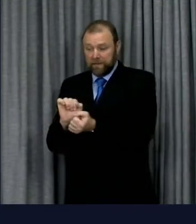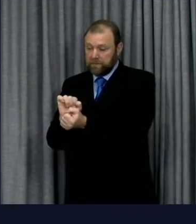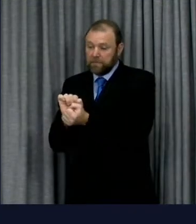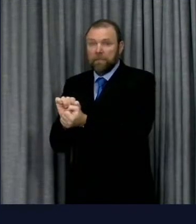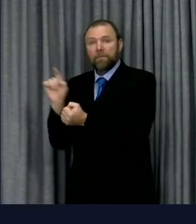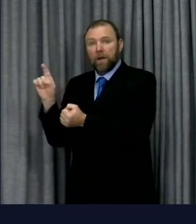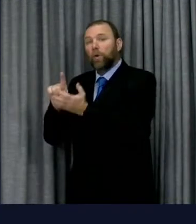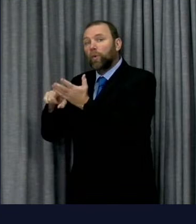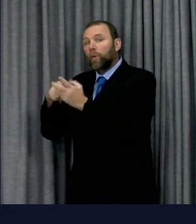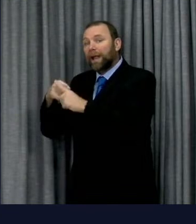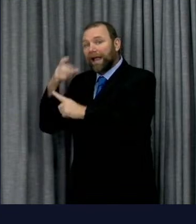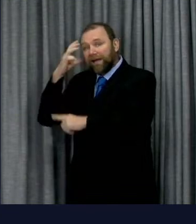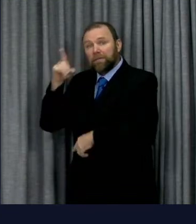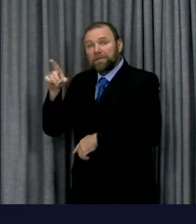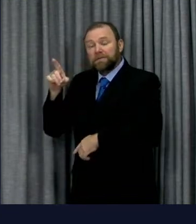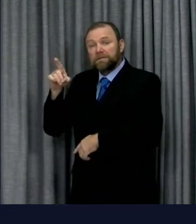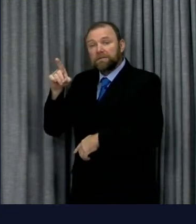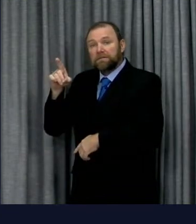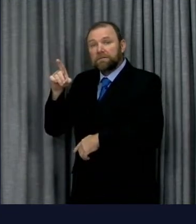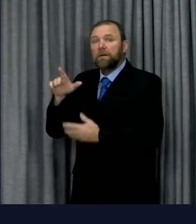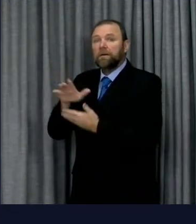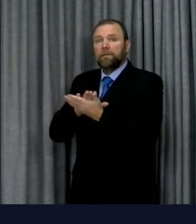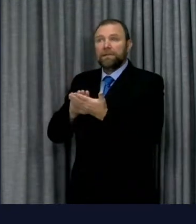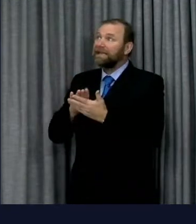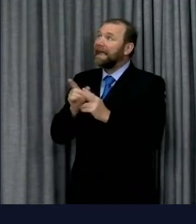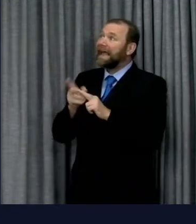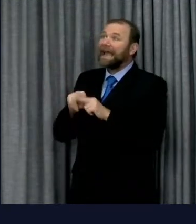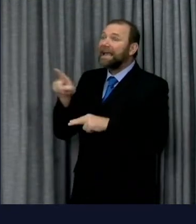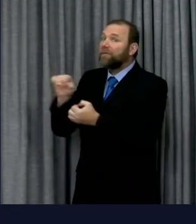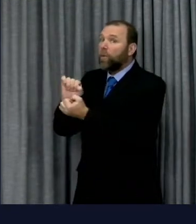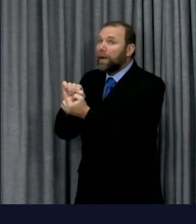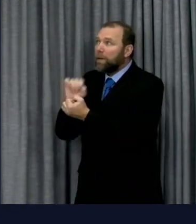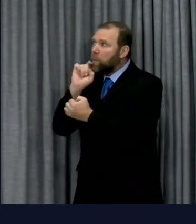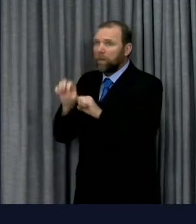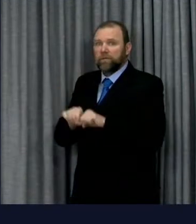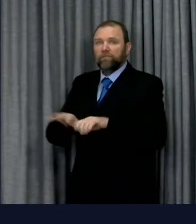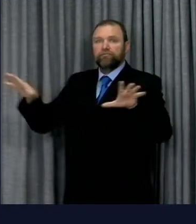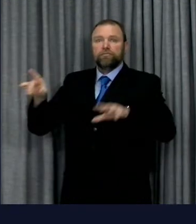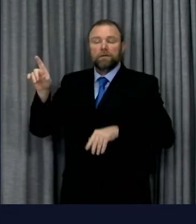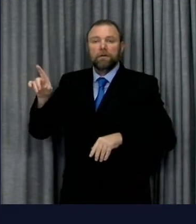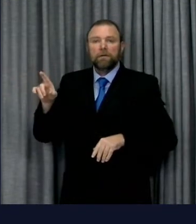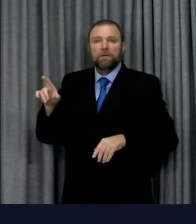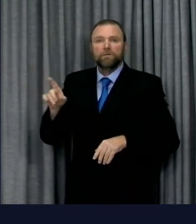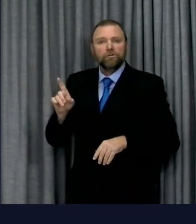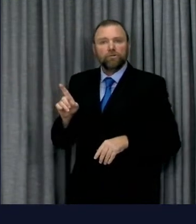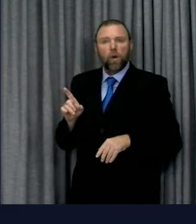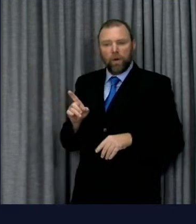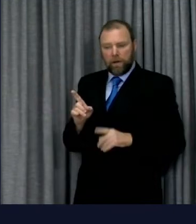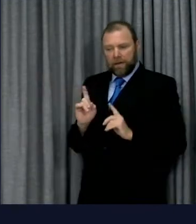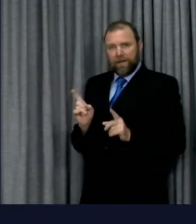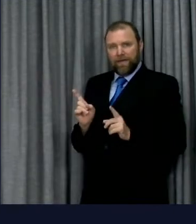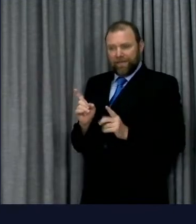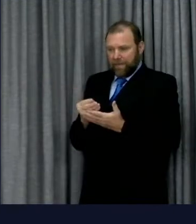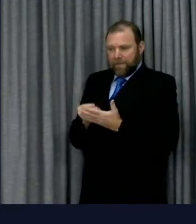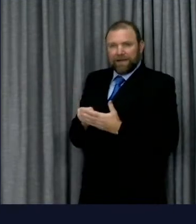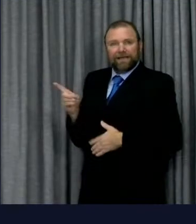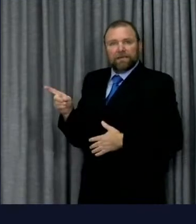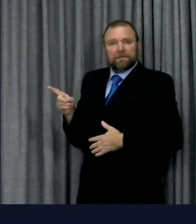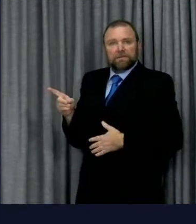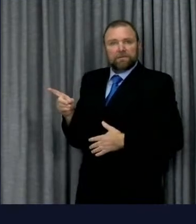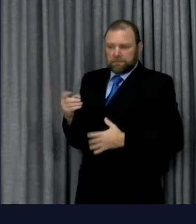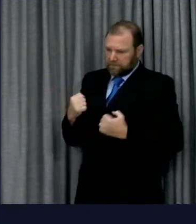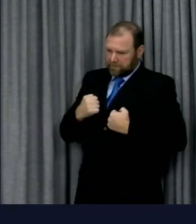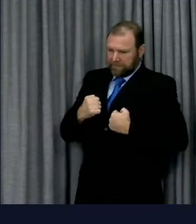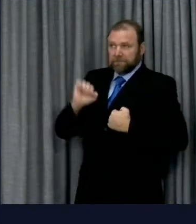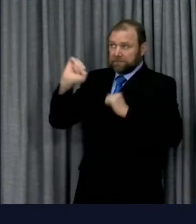UK government that would otherwise be in Wales, Scotland and Northern Ireland, which they spend on behalf of all of us. And let me